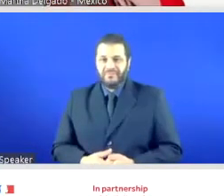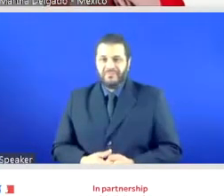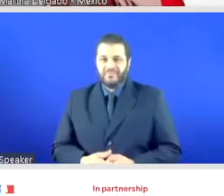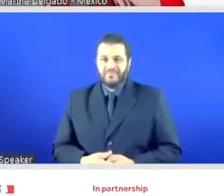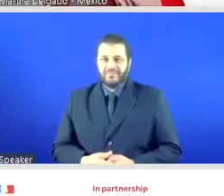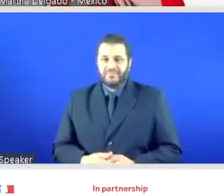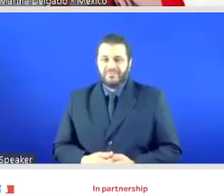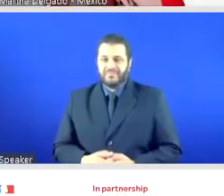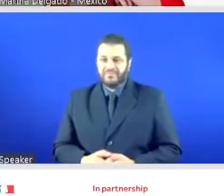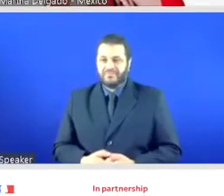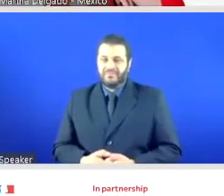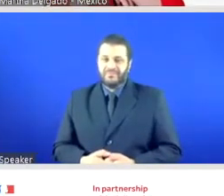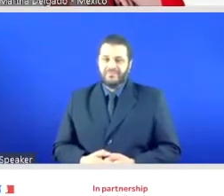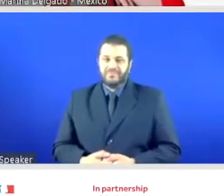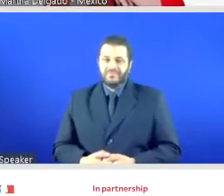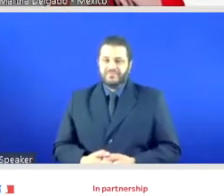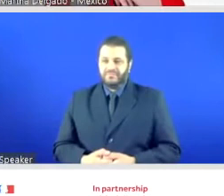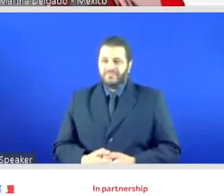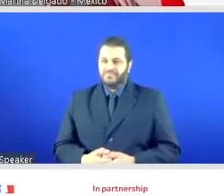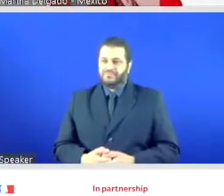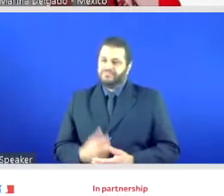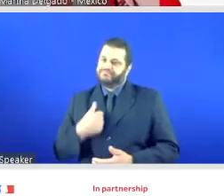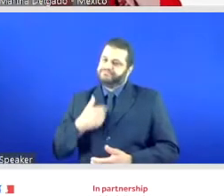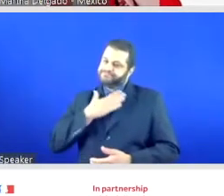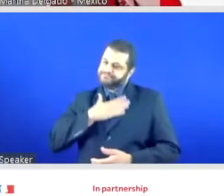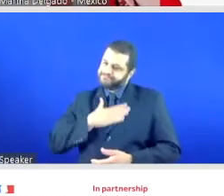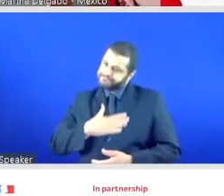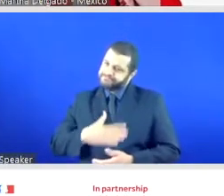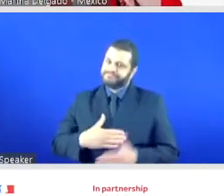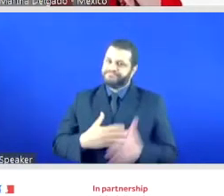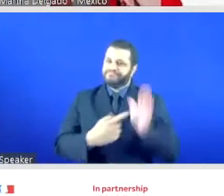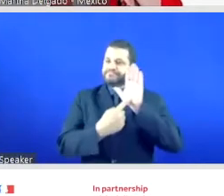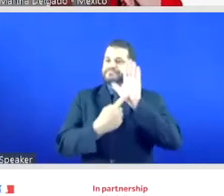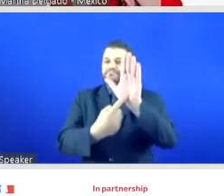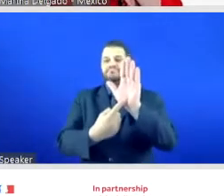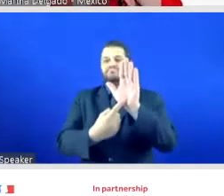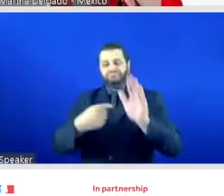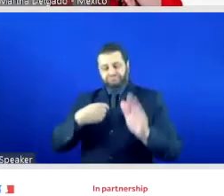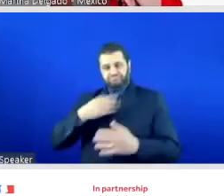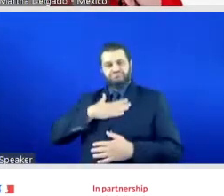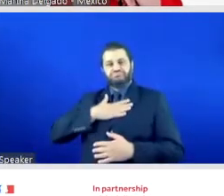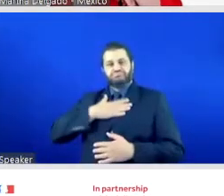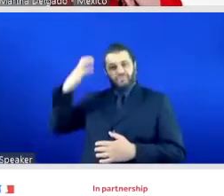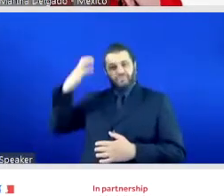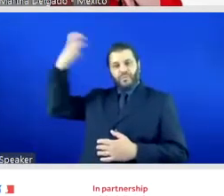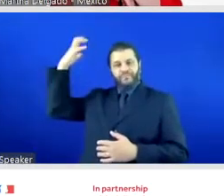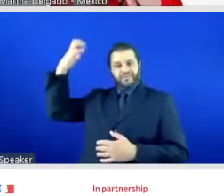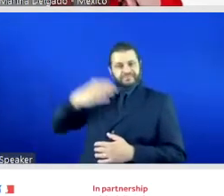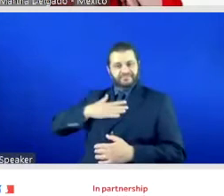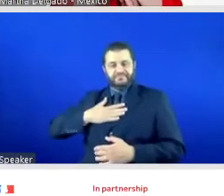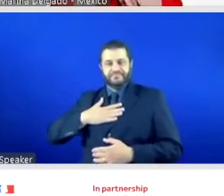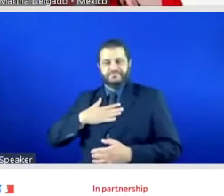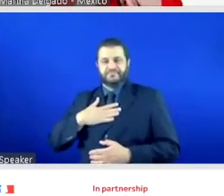I am very pleased to present to you my government's impression. It is imperative for women's voices to be heard at the highest levels